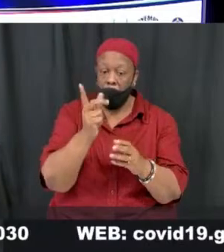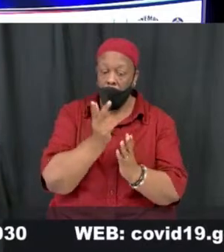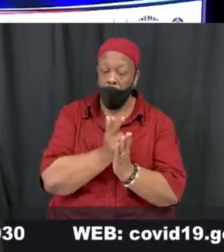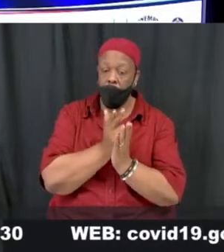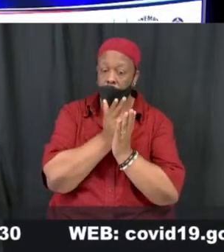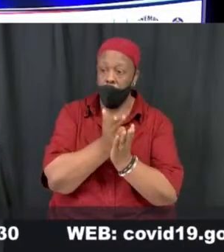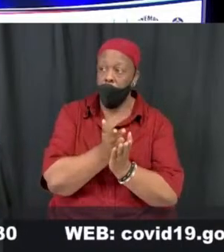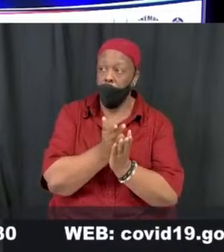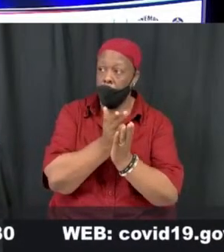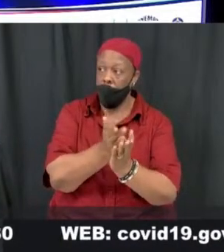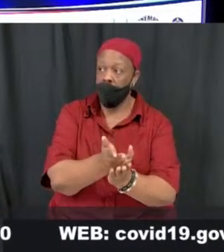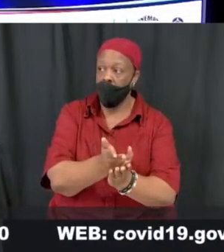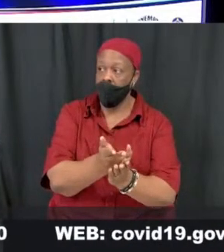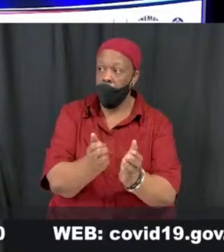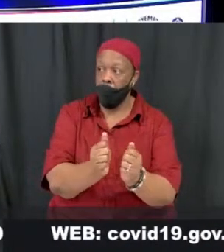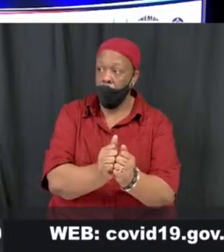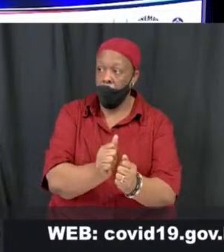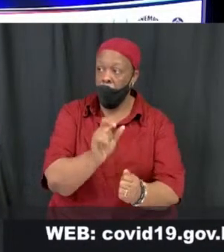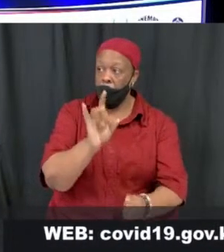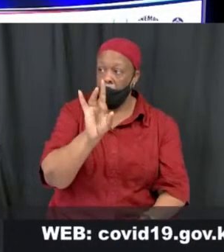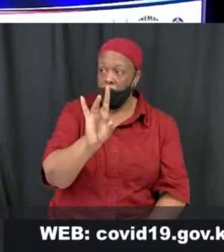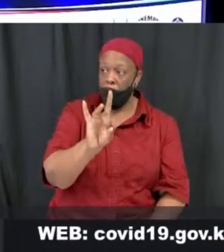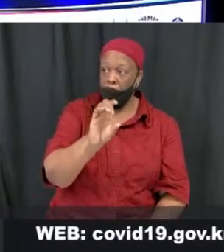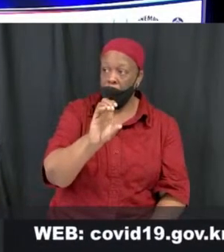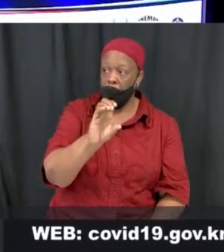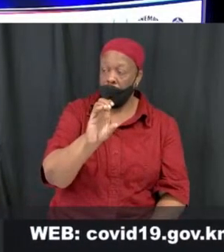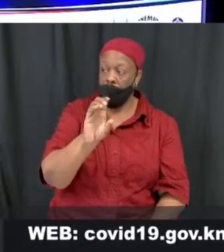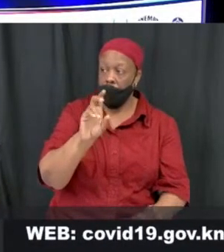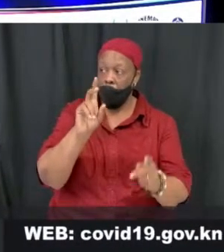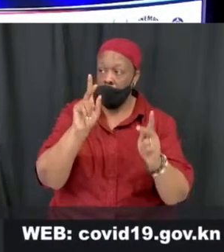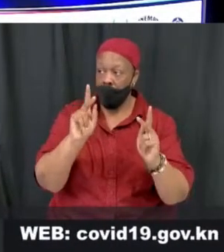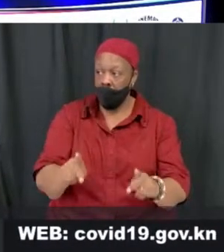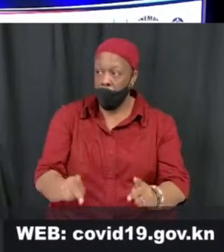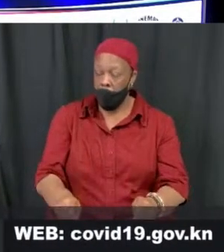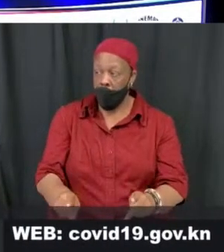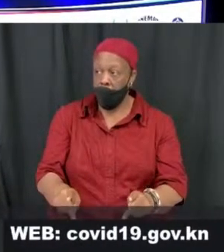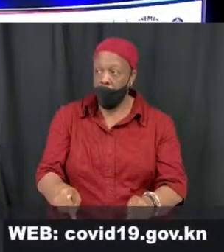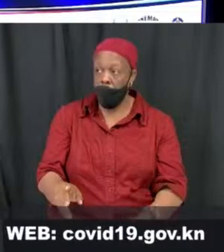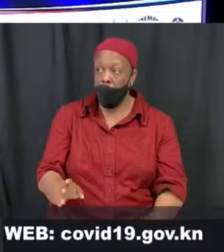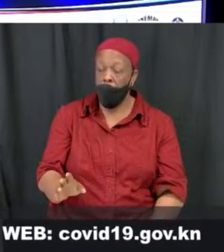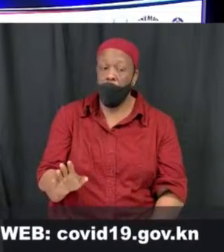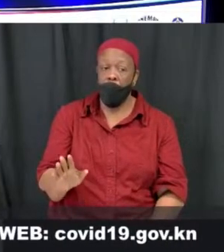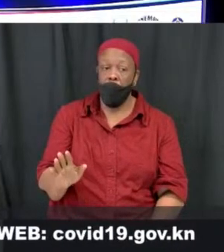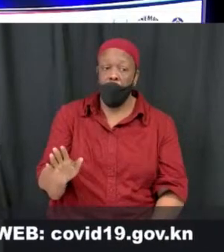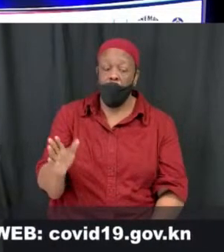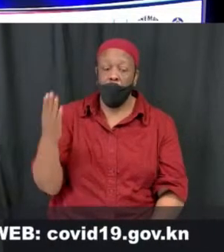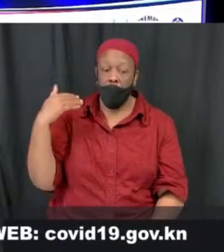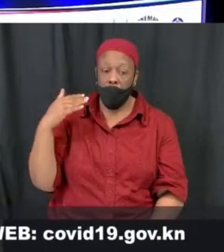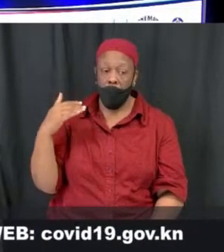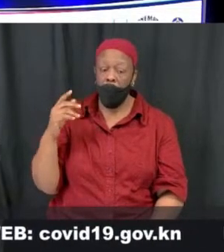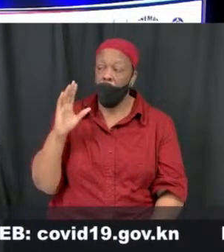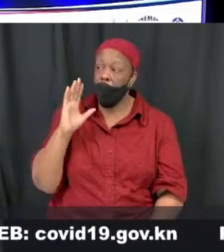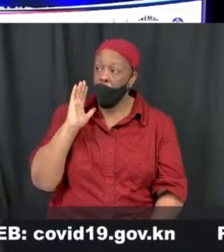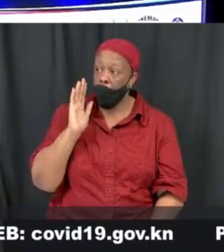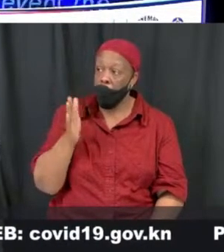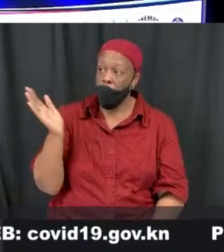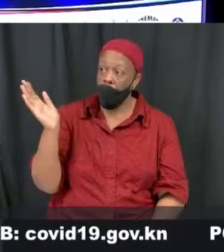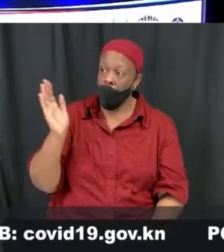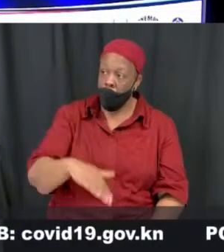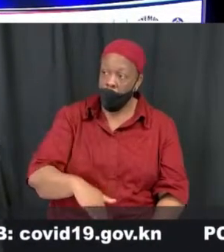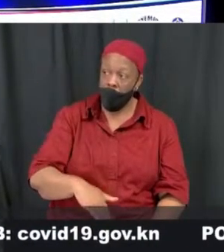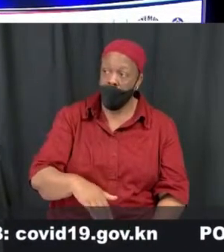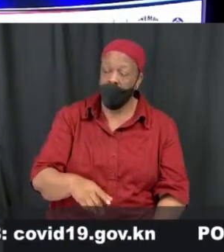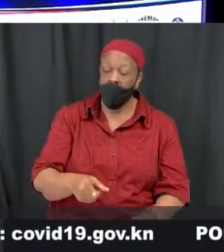with 800 passengers was scheduled to arrive in St. Kitts or make a port of call in St. Kitts on the 8th